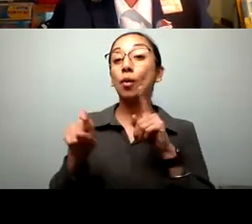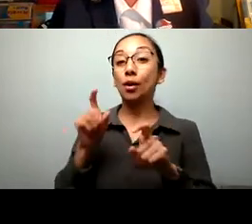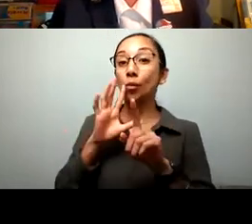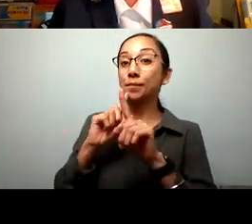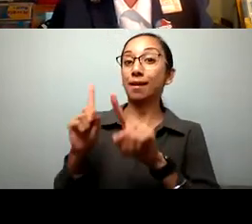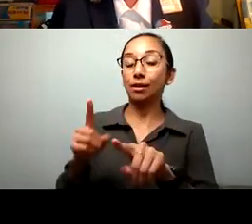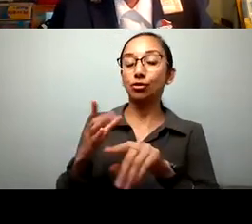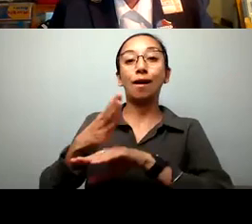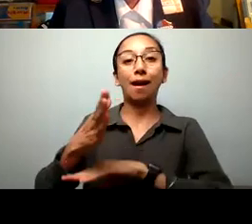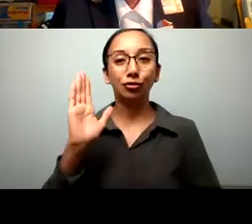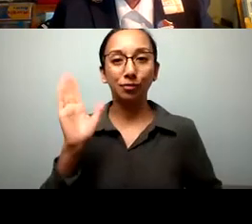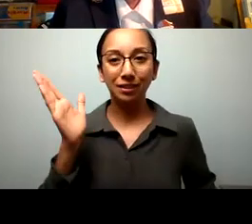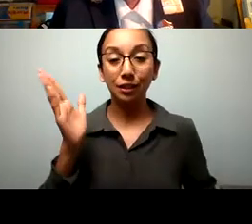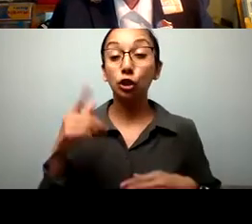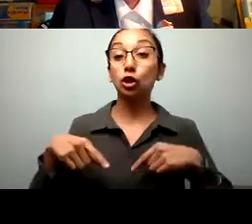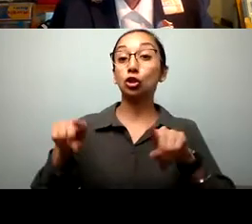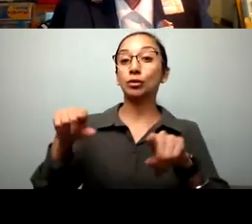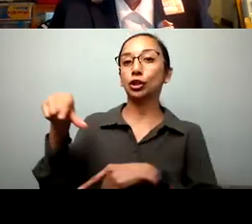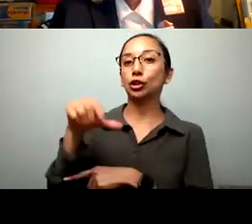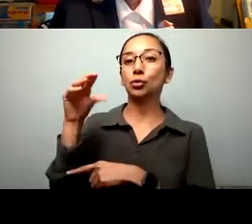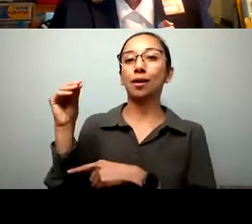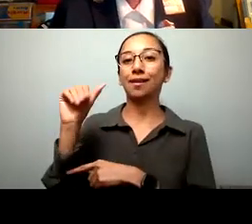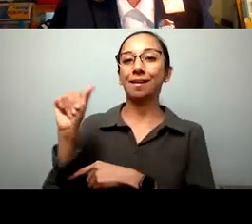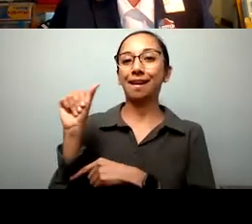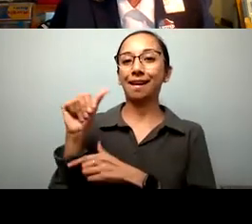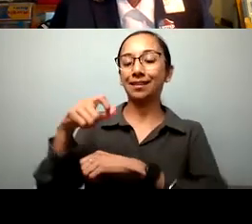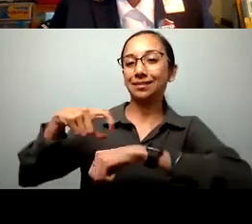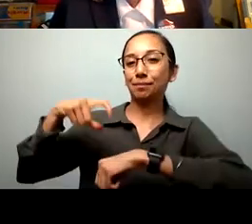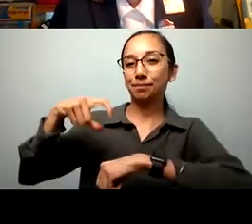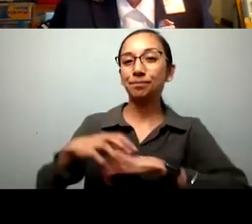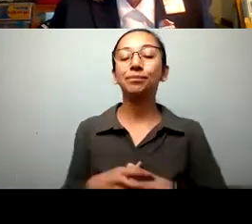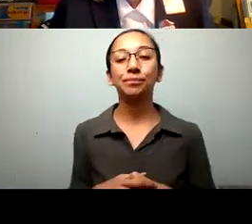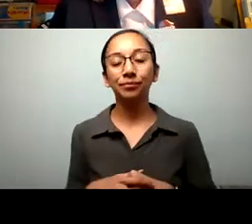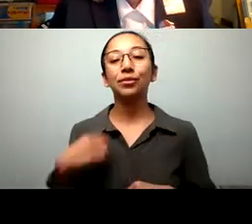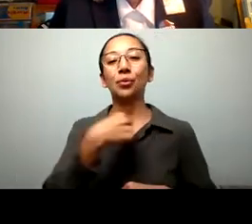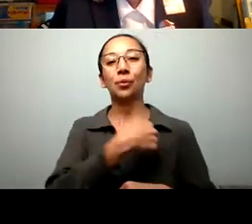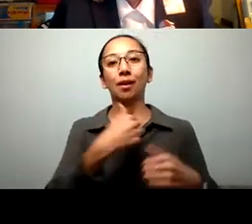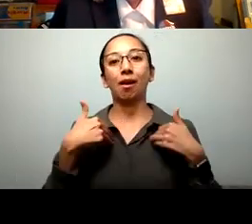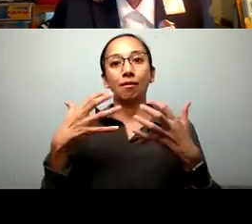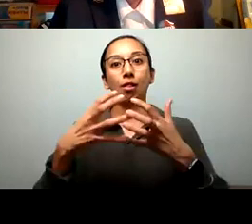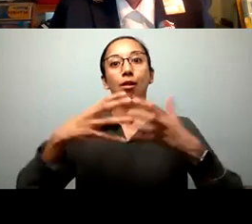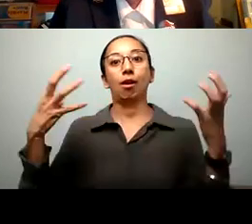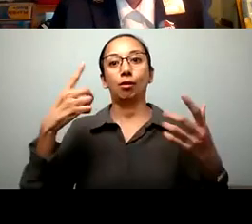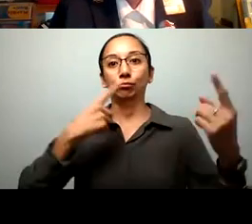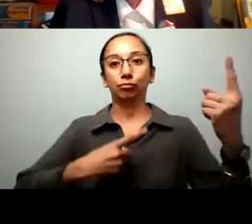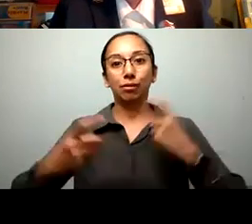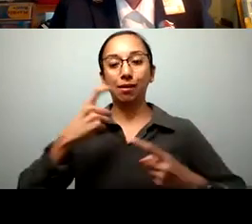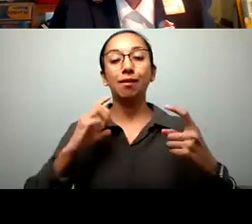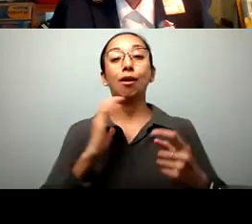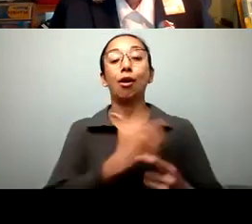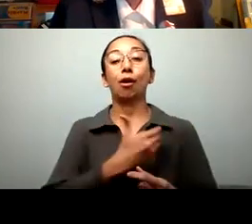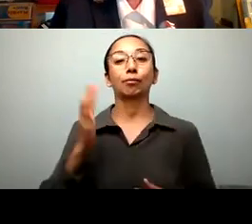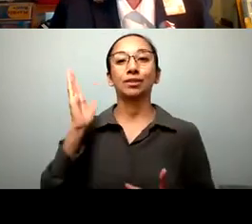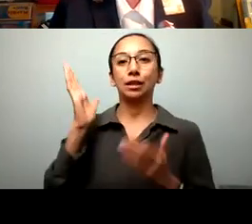the presentations during the question and answer time. We have a lot of questions, and our presenters will do the best